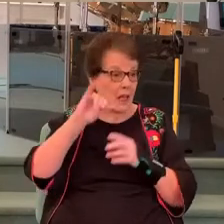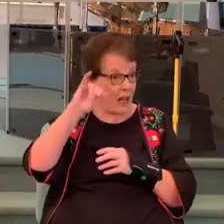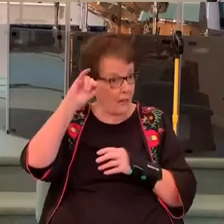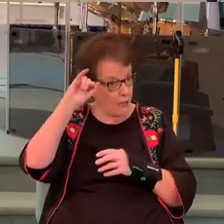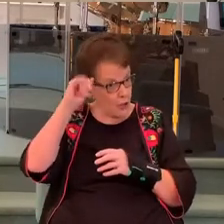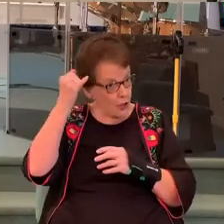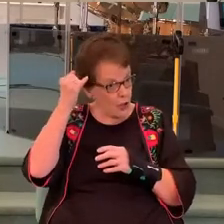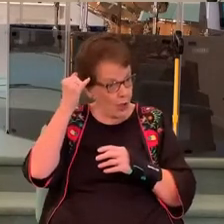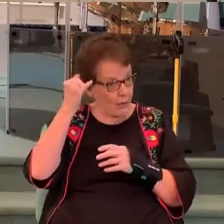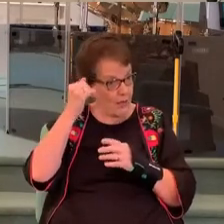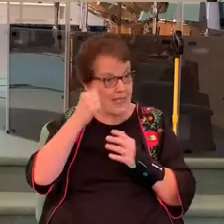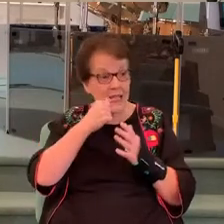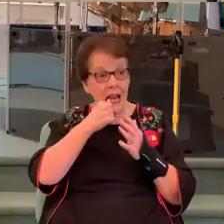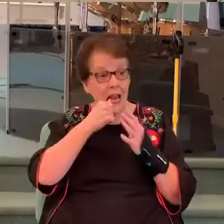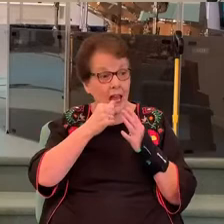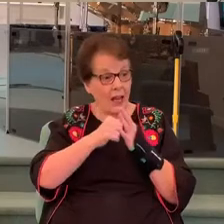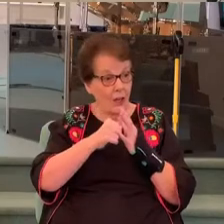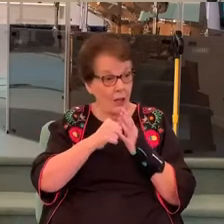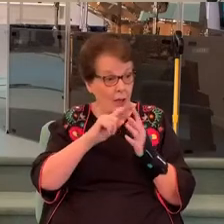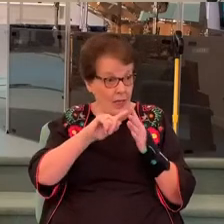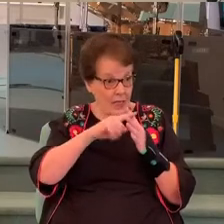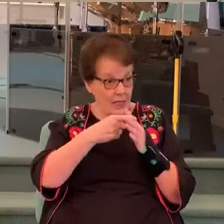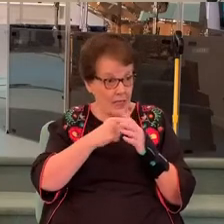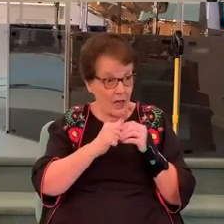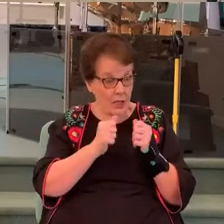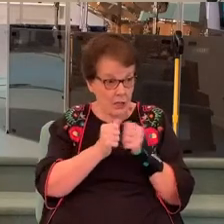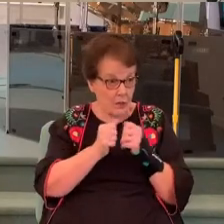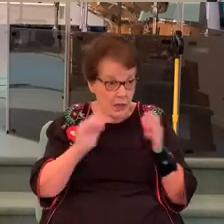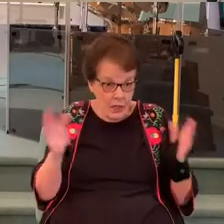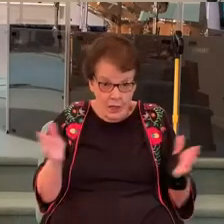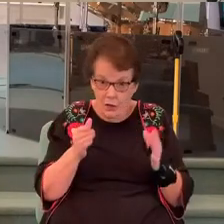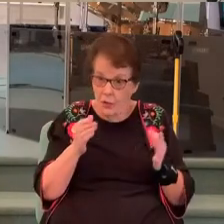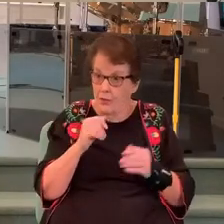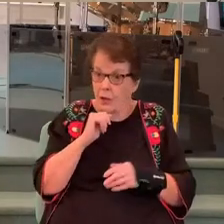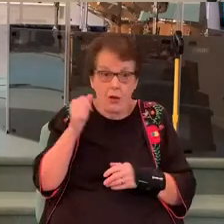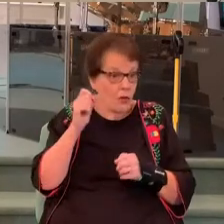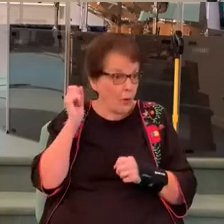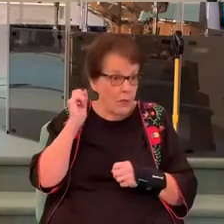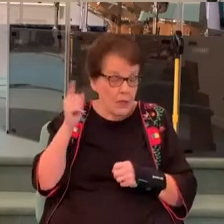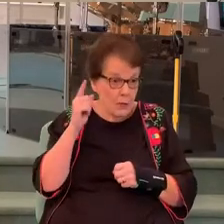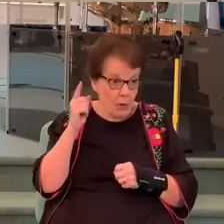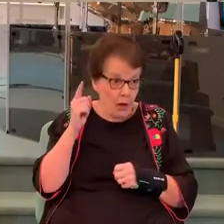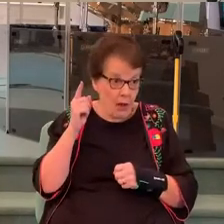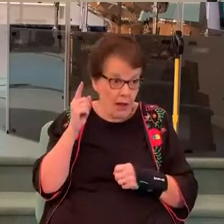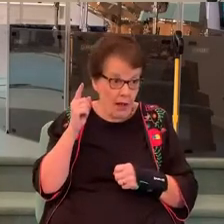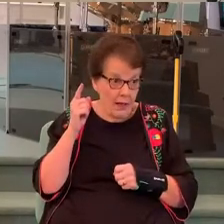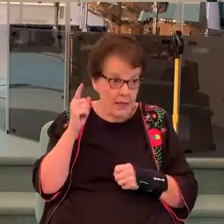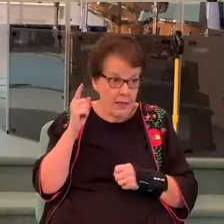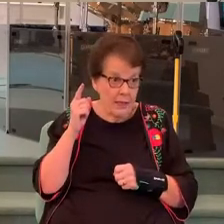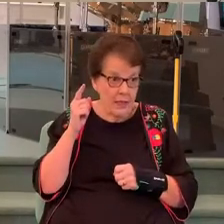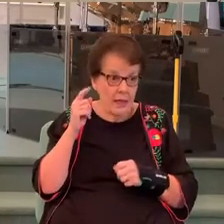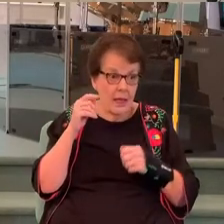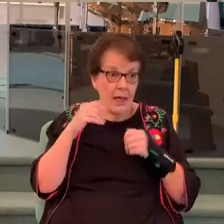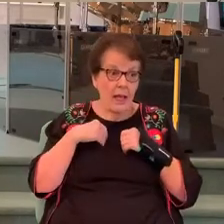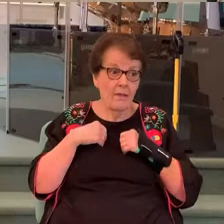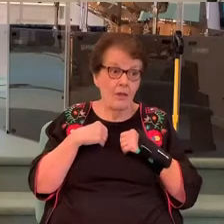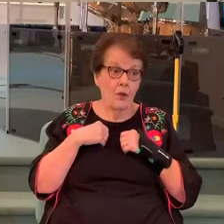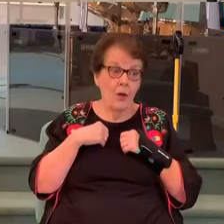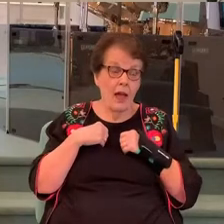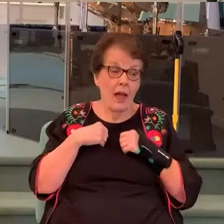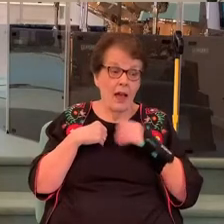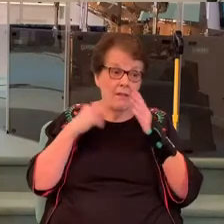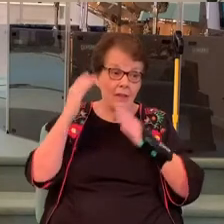begins with an encouragement to them. Do not be surprised when you have difficulties